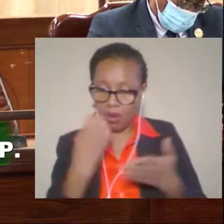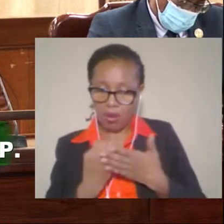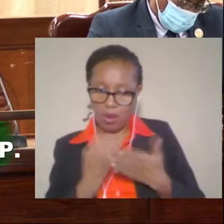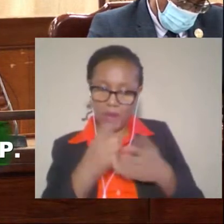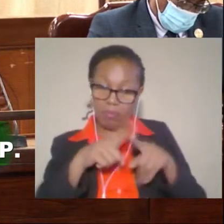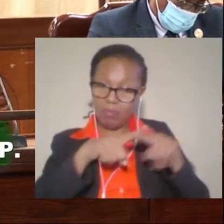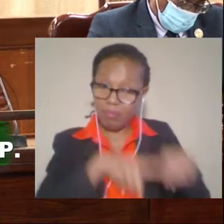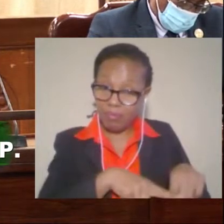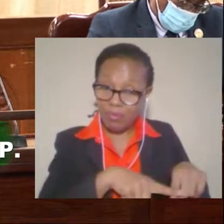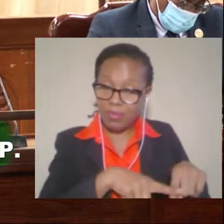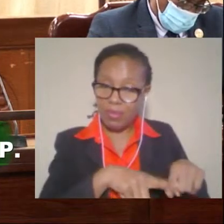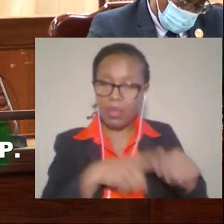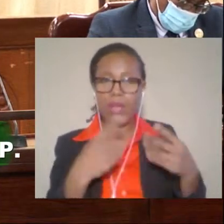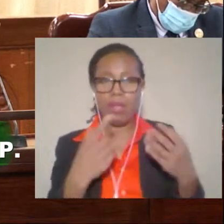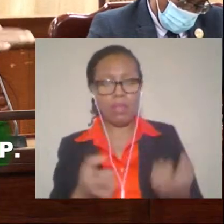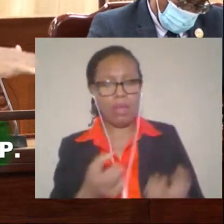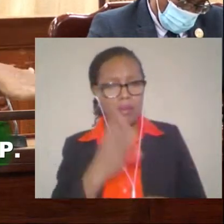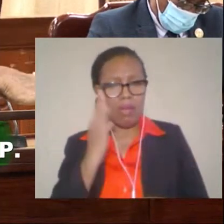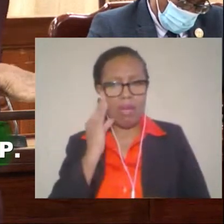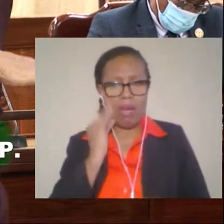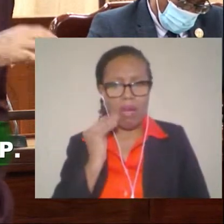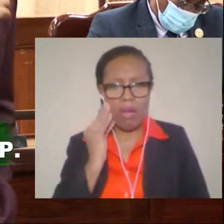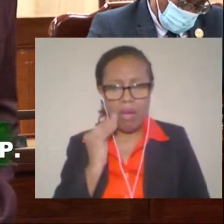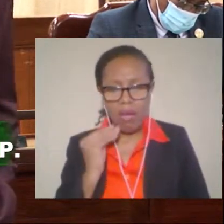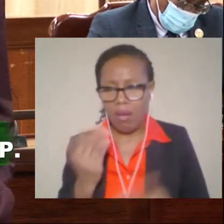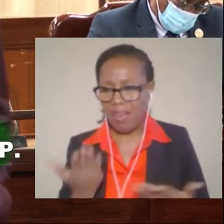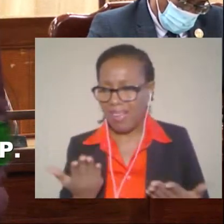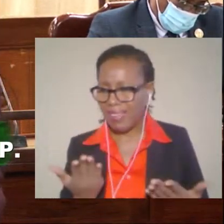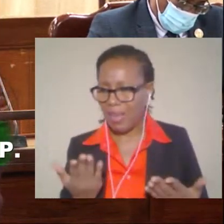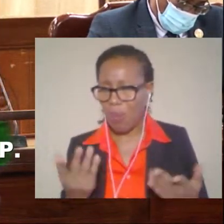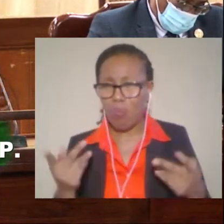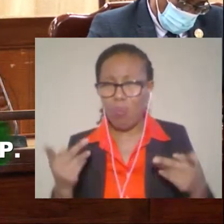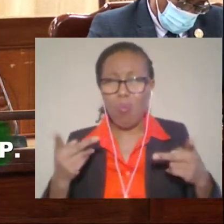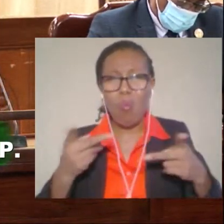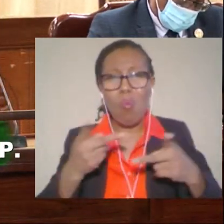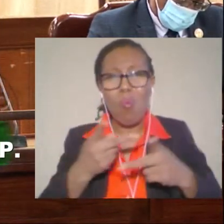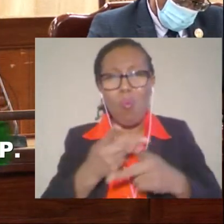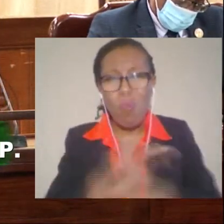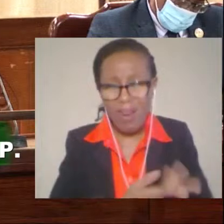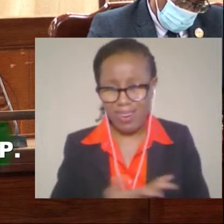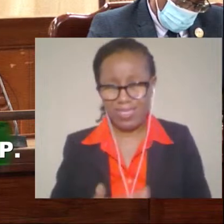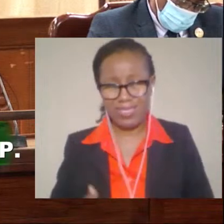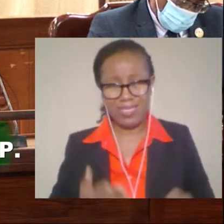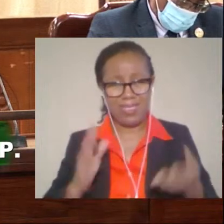an experience worse than anything since the 1940s war.